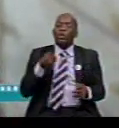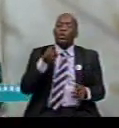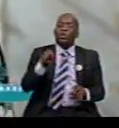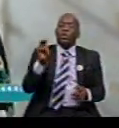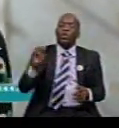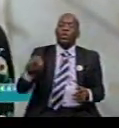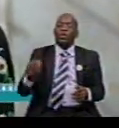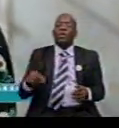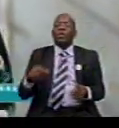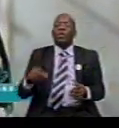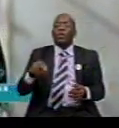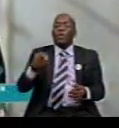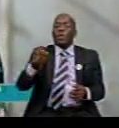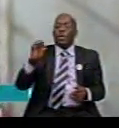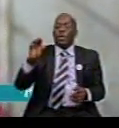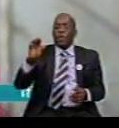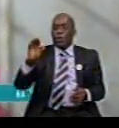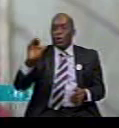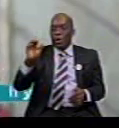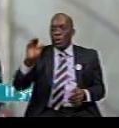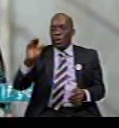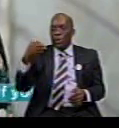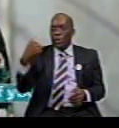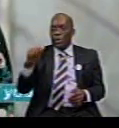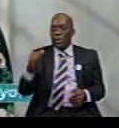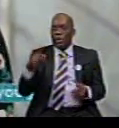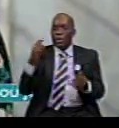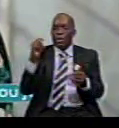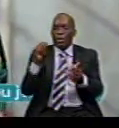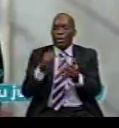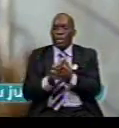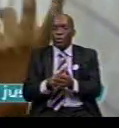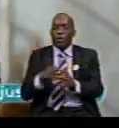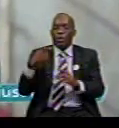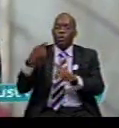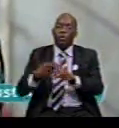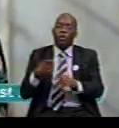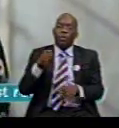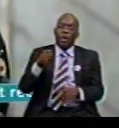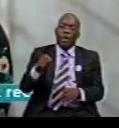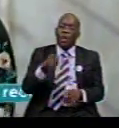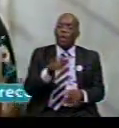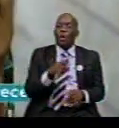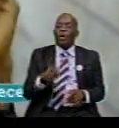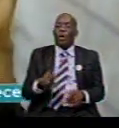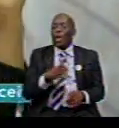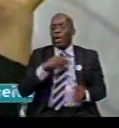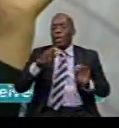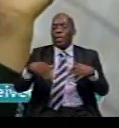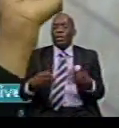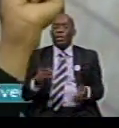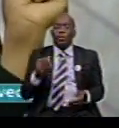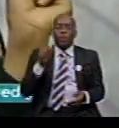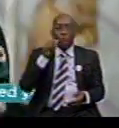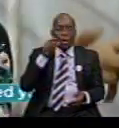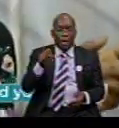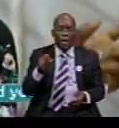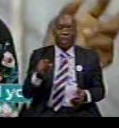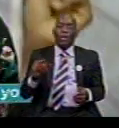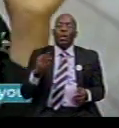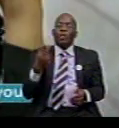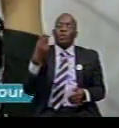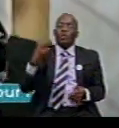me. So the doctor said he's going to collect 10K from me. And then he gave me 2 injections for free that is going to help me subdue the pain